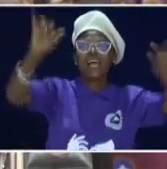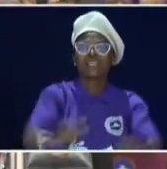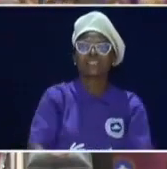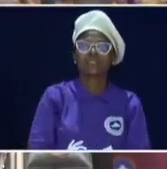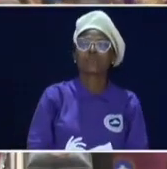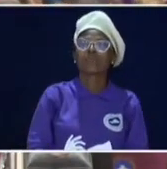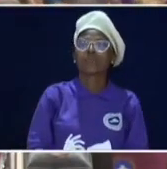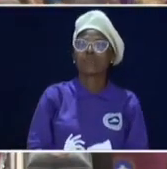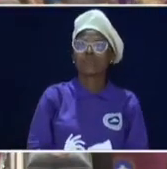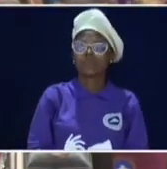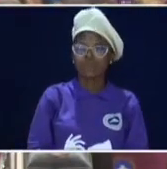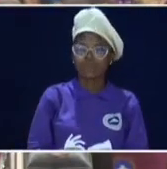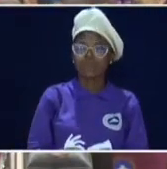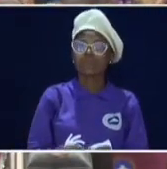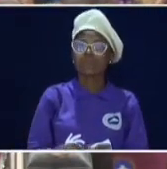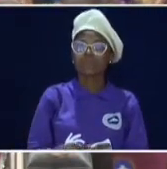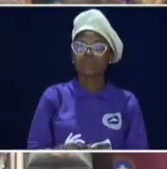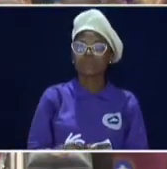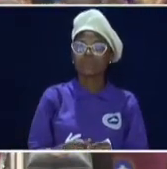flyer.